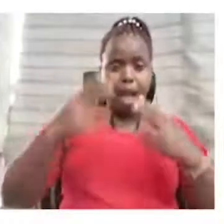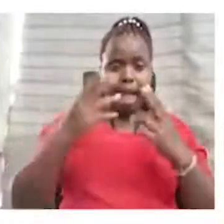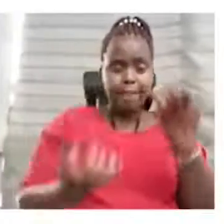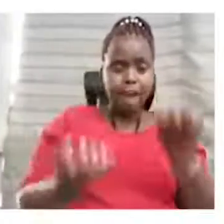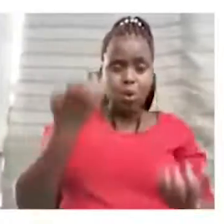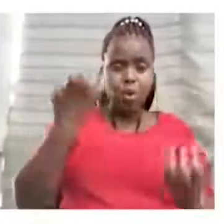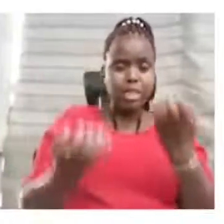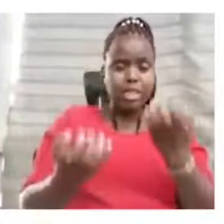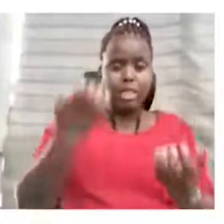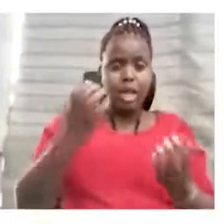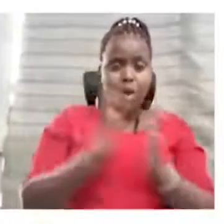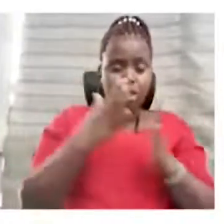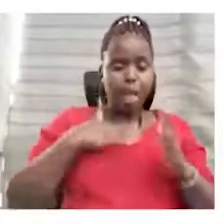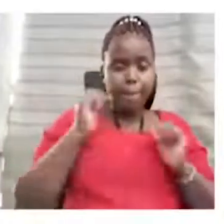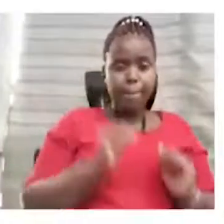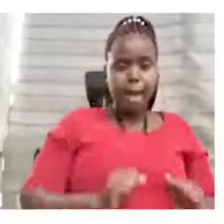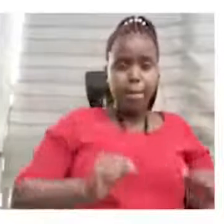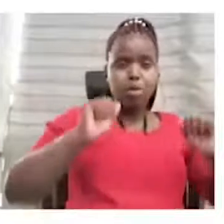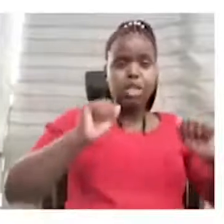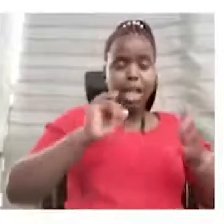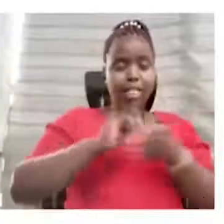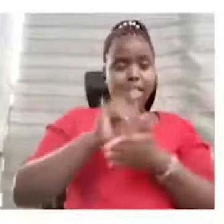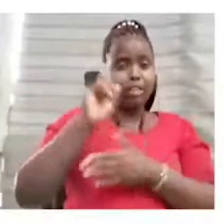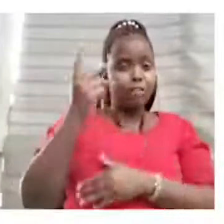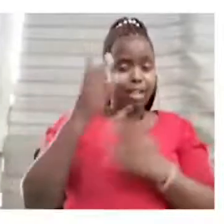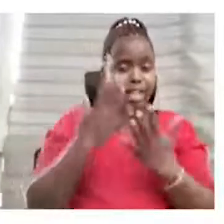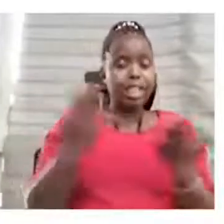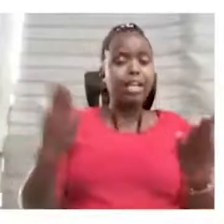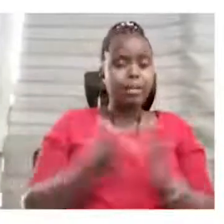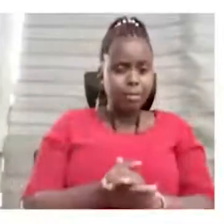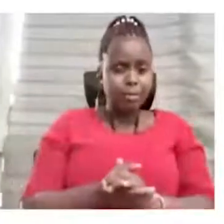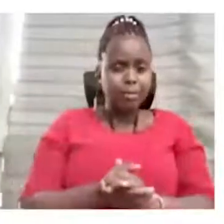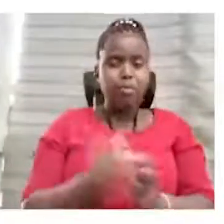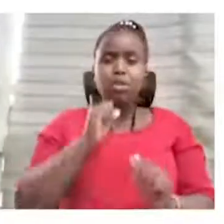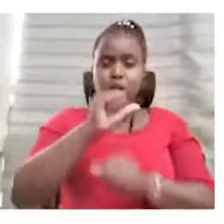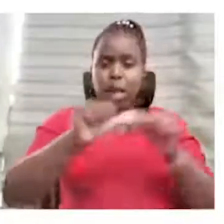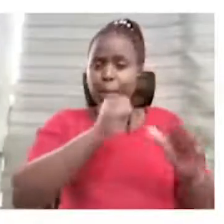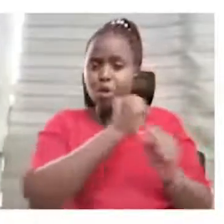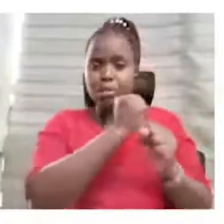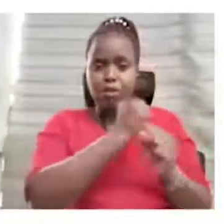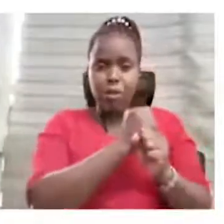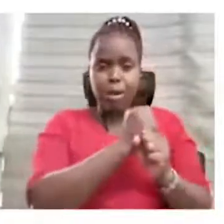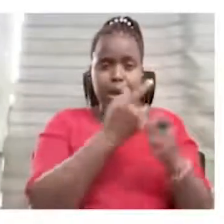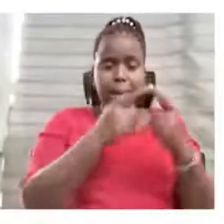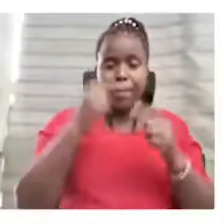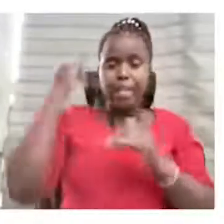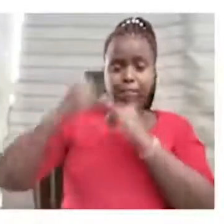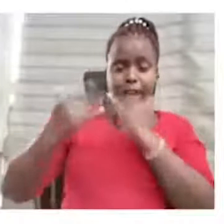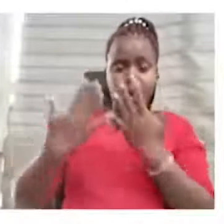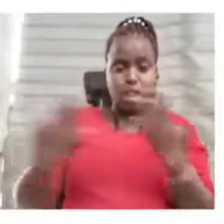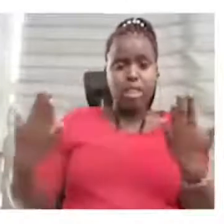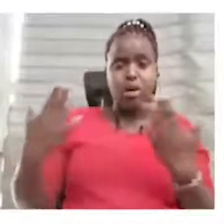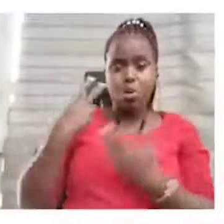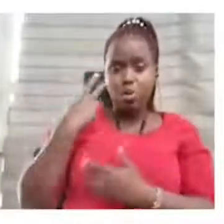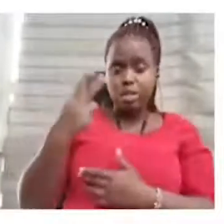my boss. That's the first thing I'm actually checked on, not on performance. That's the last thing we look at. And all